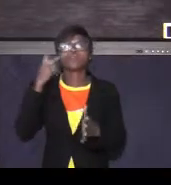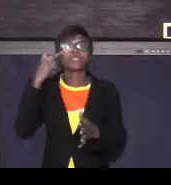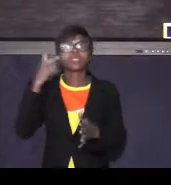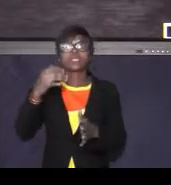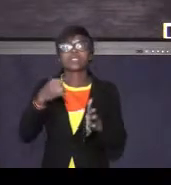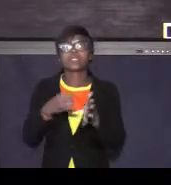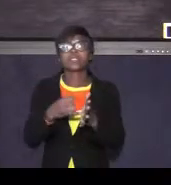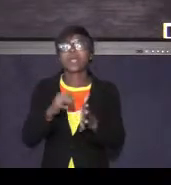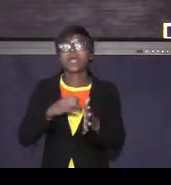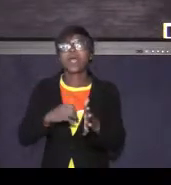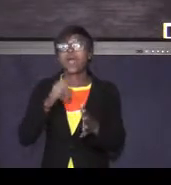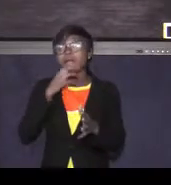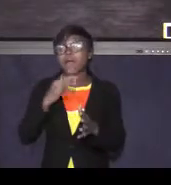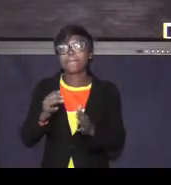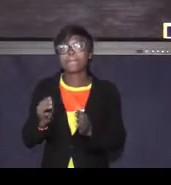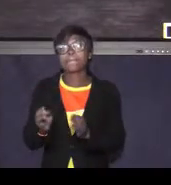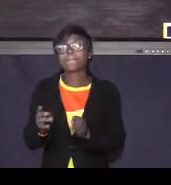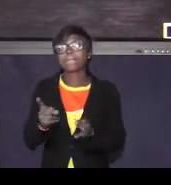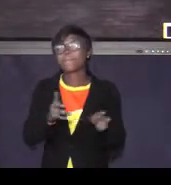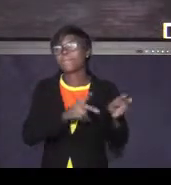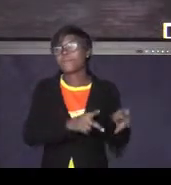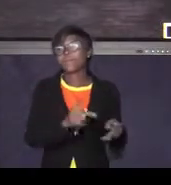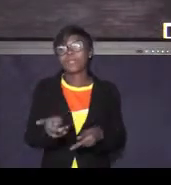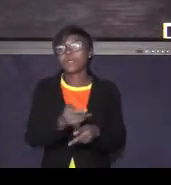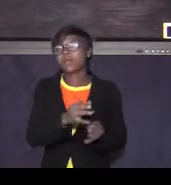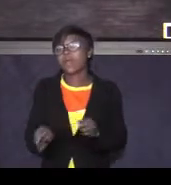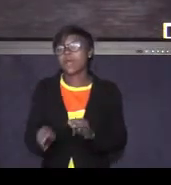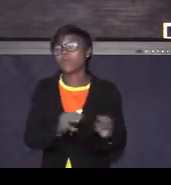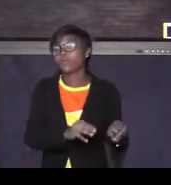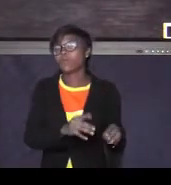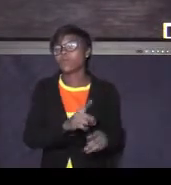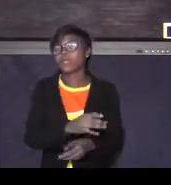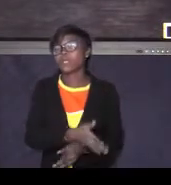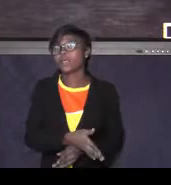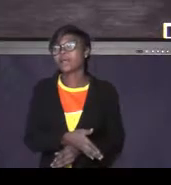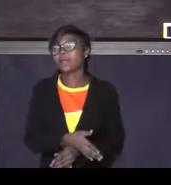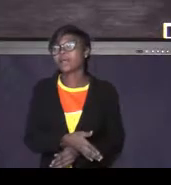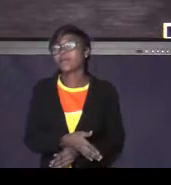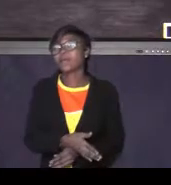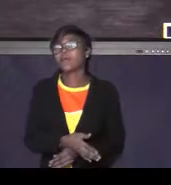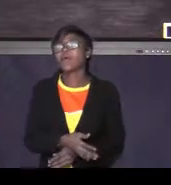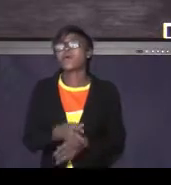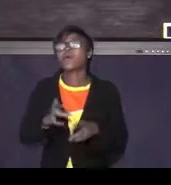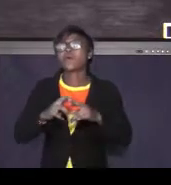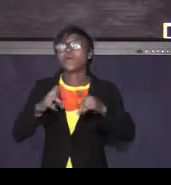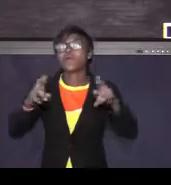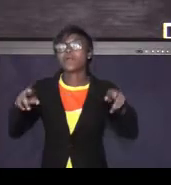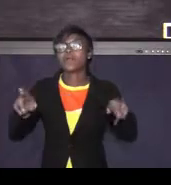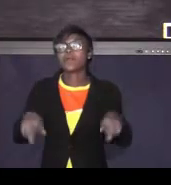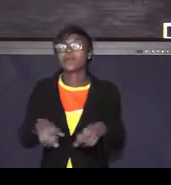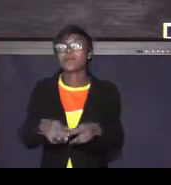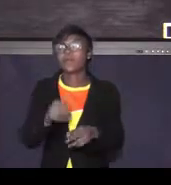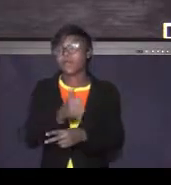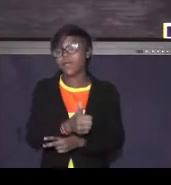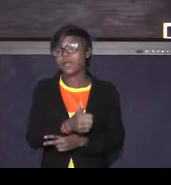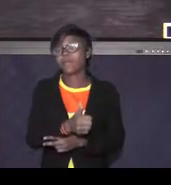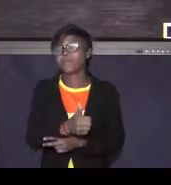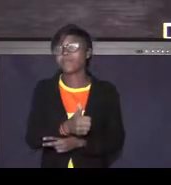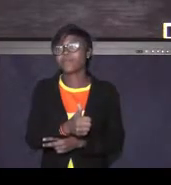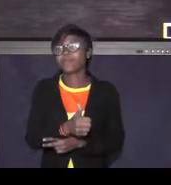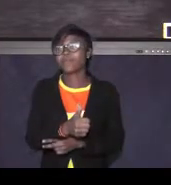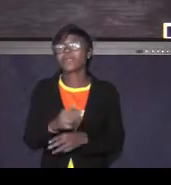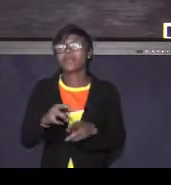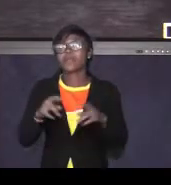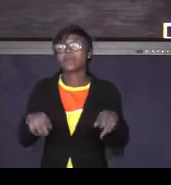I've put this first triangle this way and I call it A, triangle A. I'm sorry, rectangle A. I put this rectangle